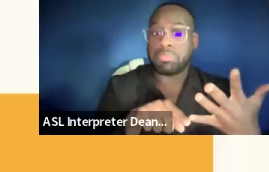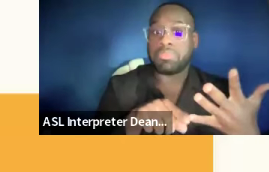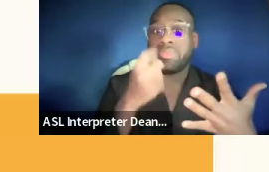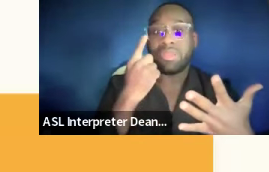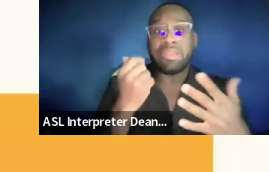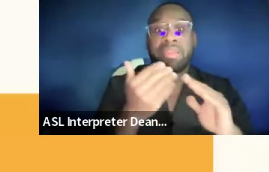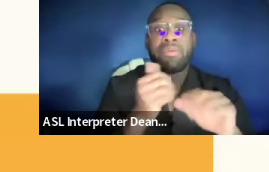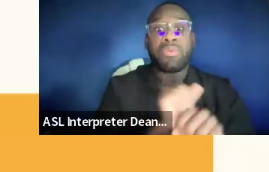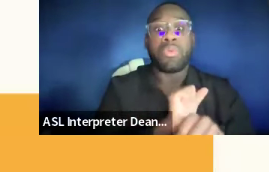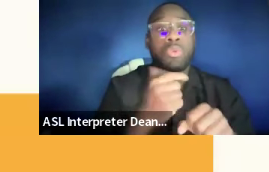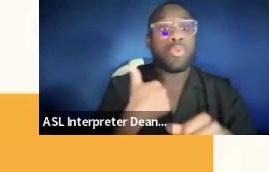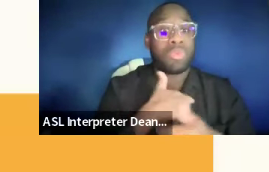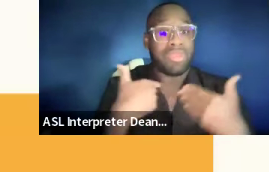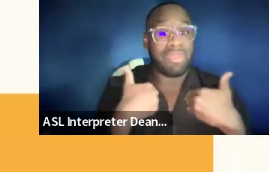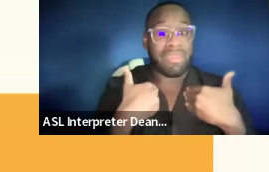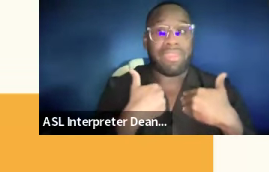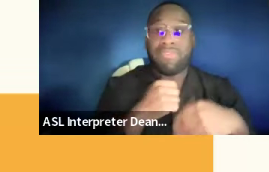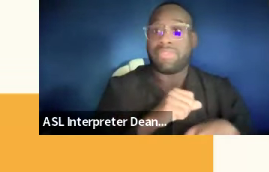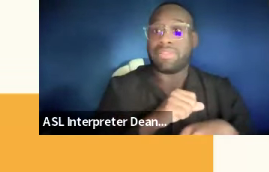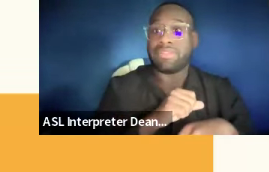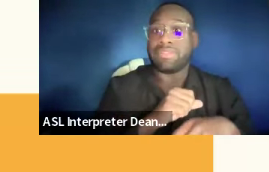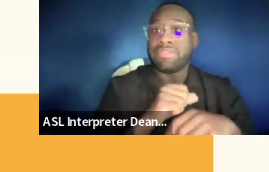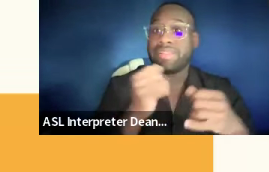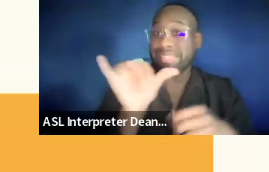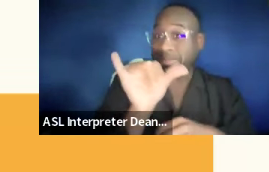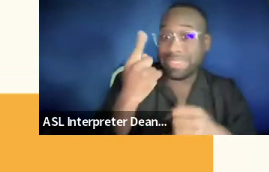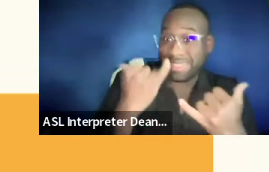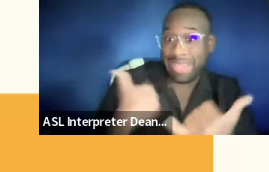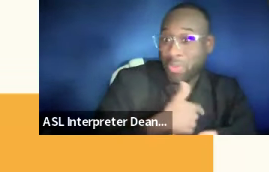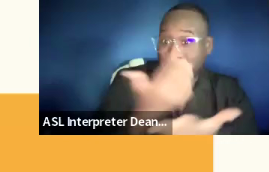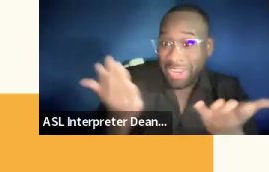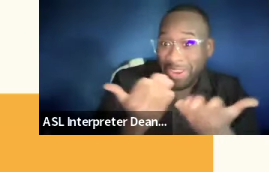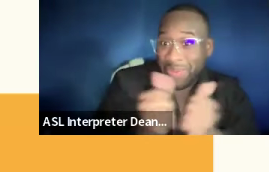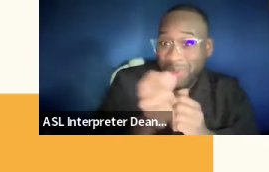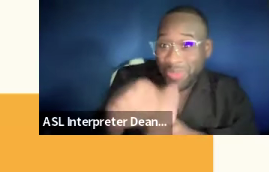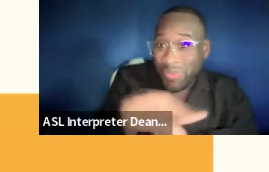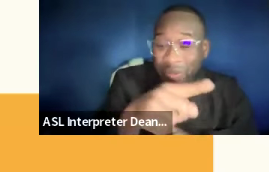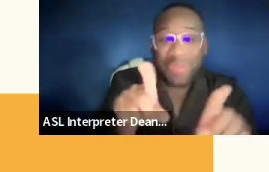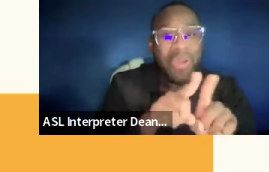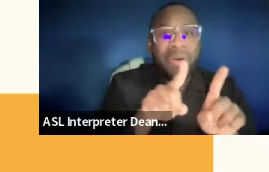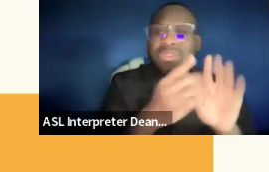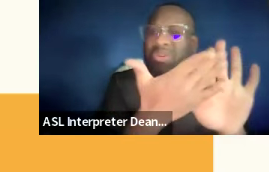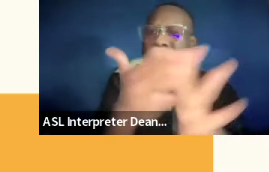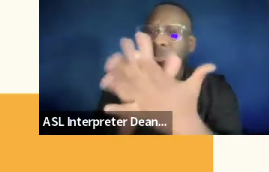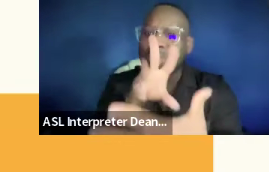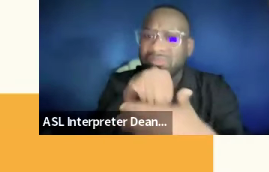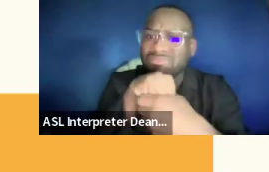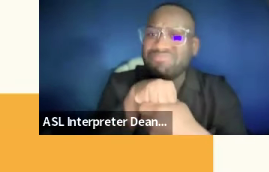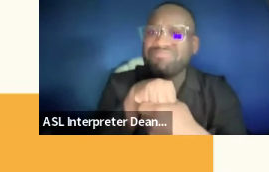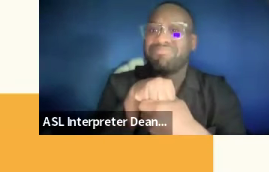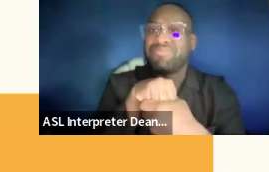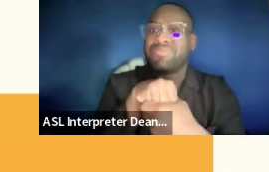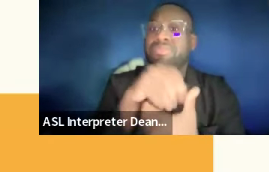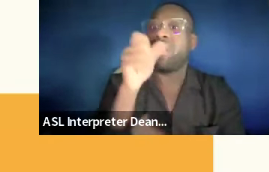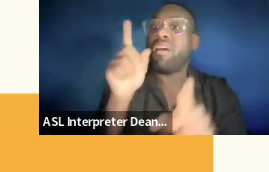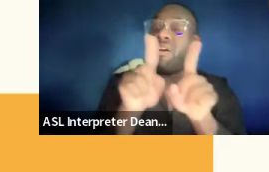have are advocacy. We convene like today, we're here today with you all. And then also community engagement. And I'm